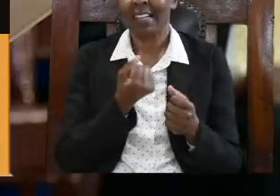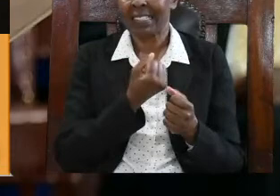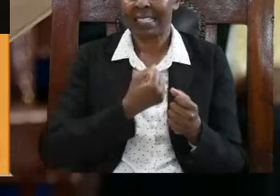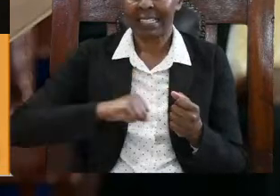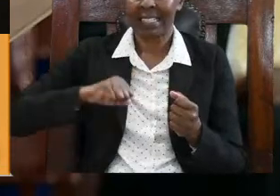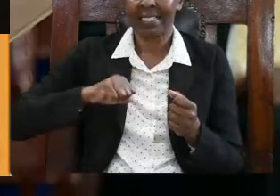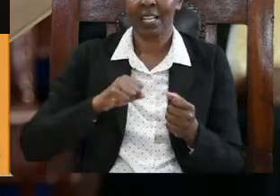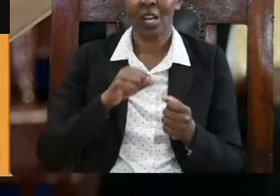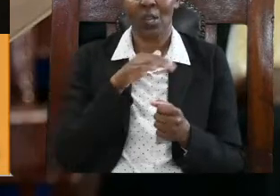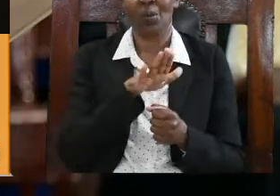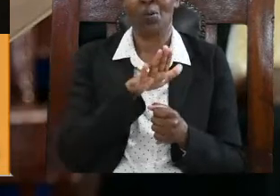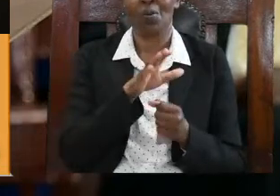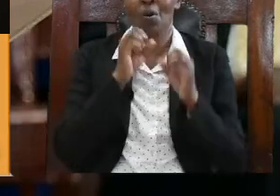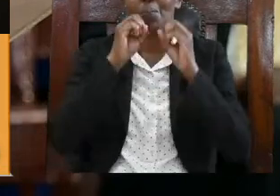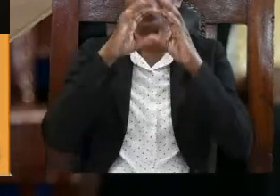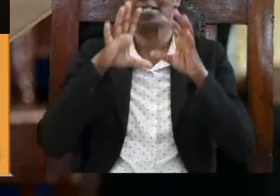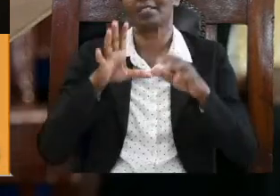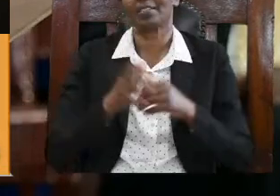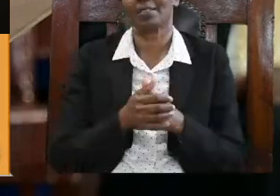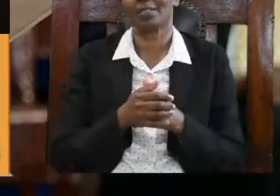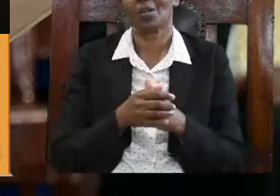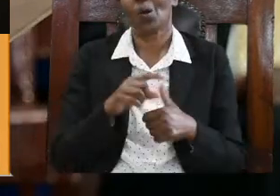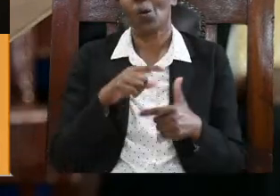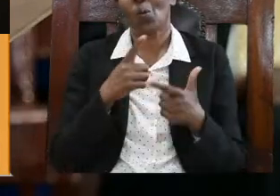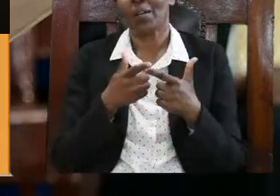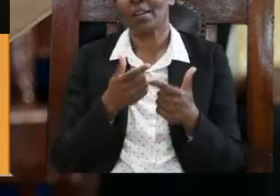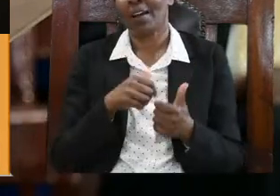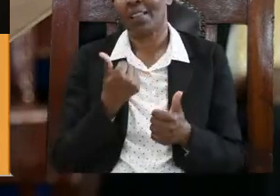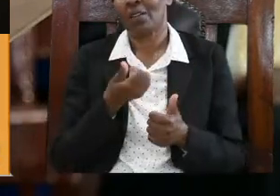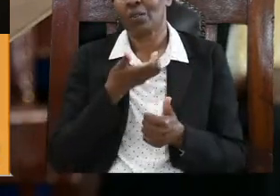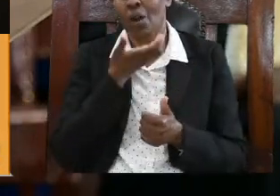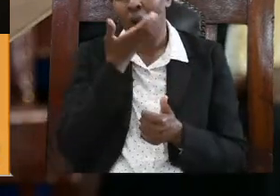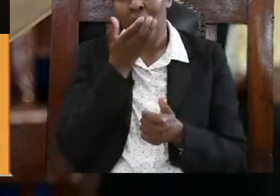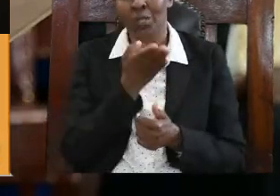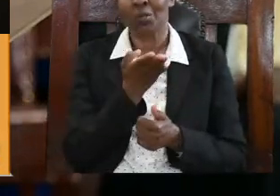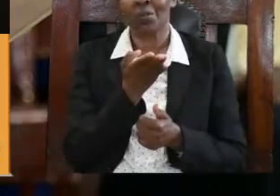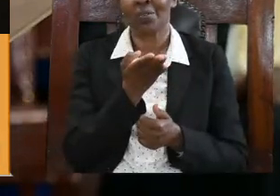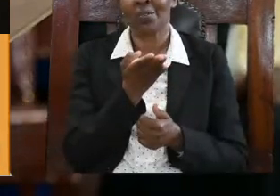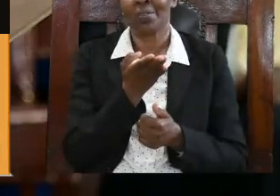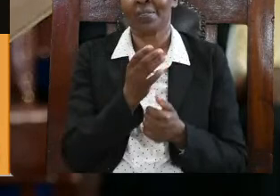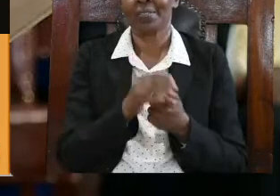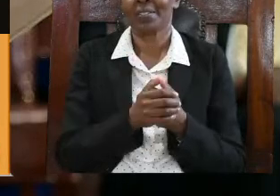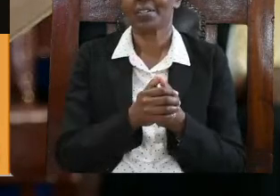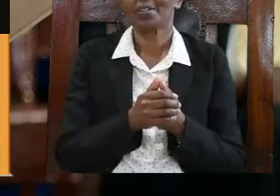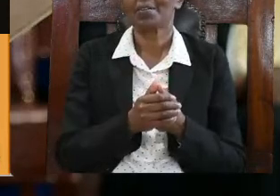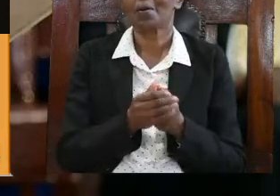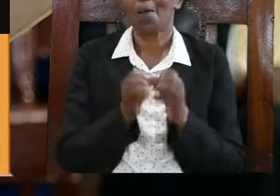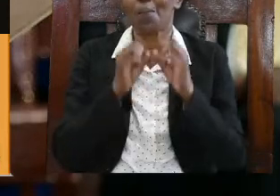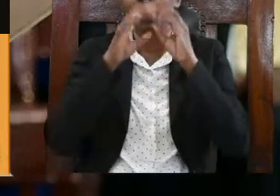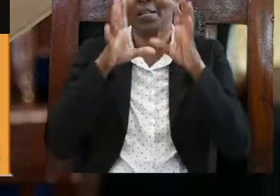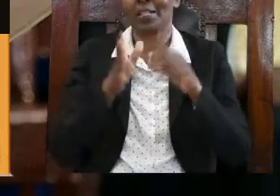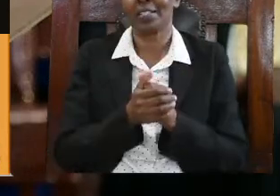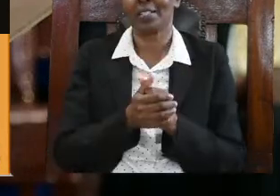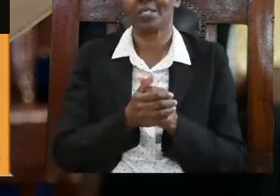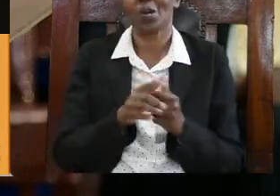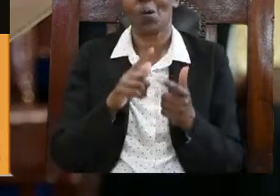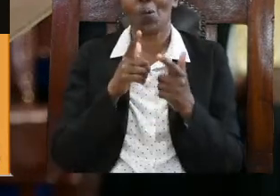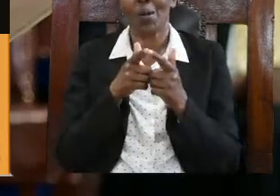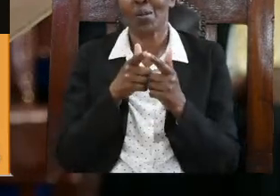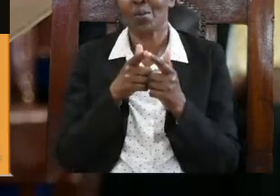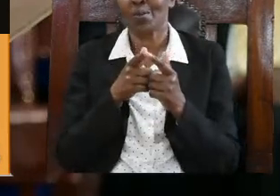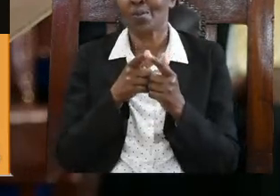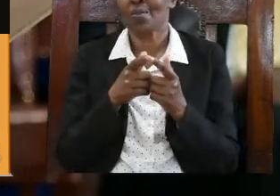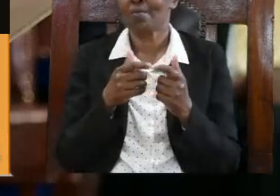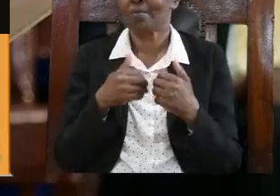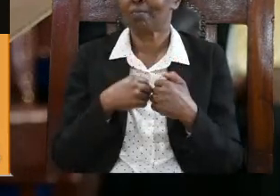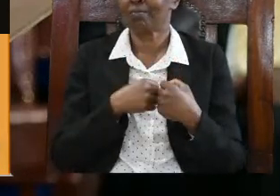we bless. When you are cursed, you bless. When you are persecuted, you endure. When